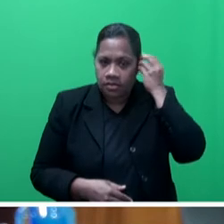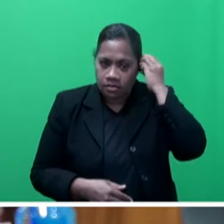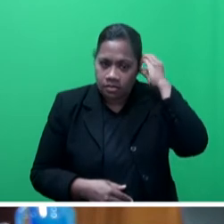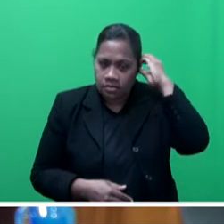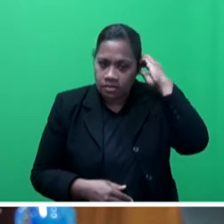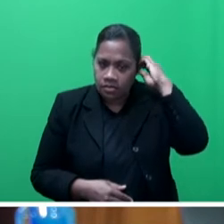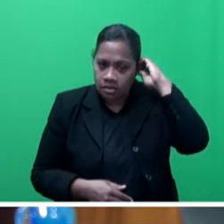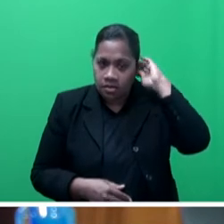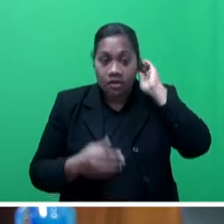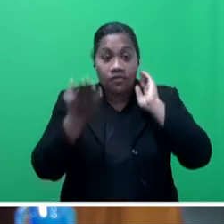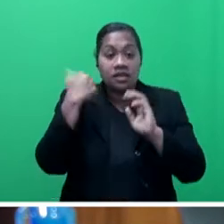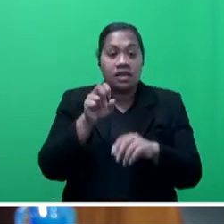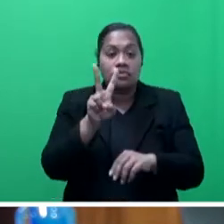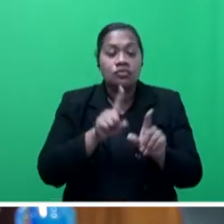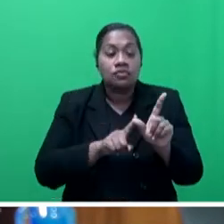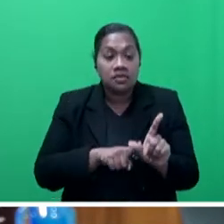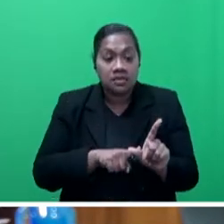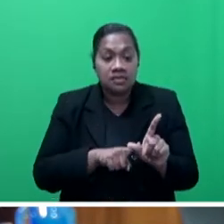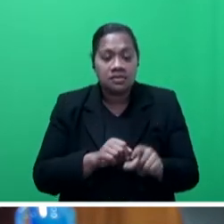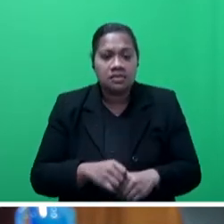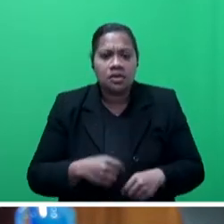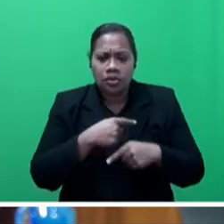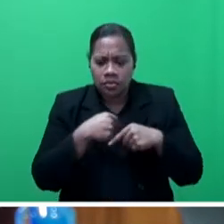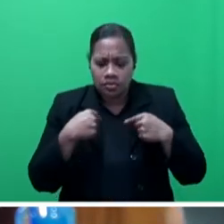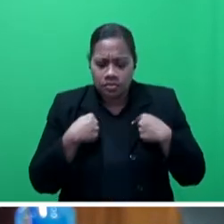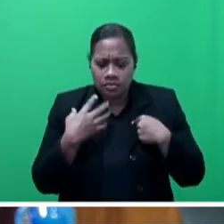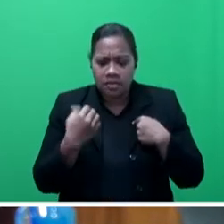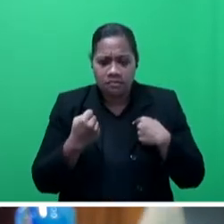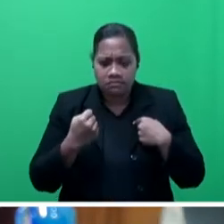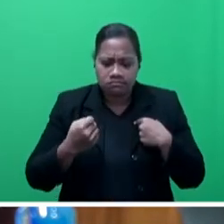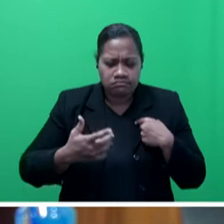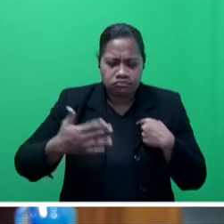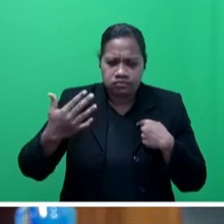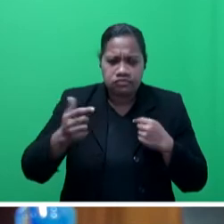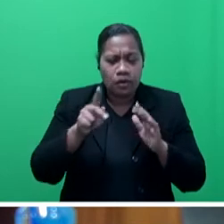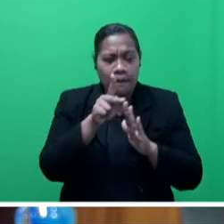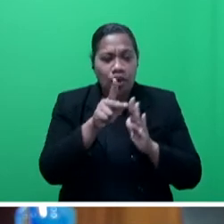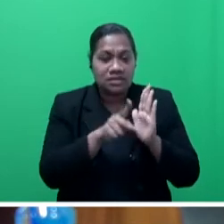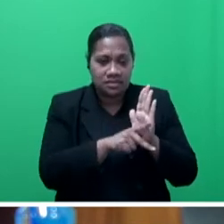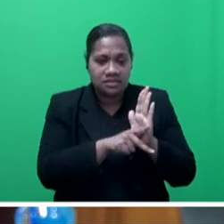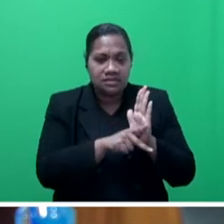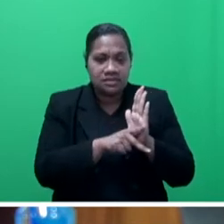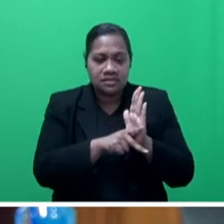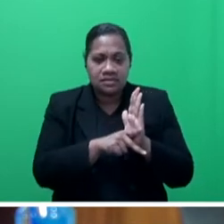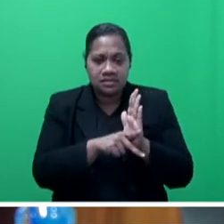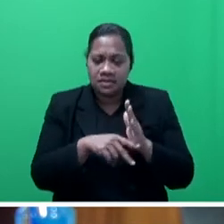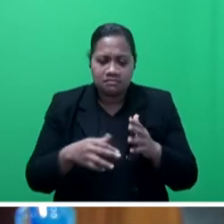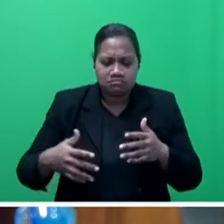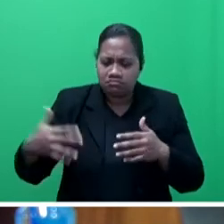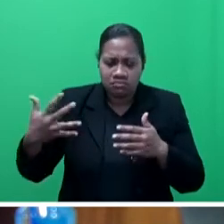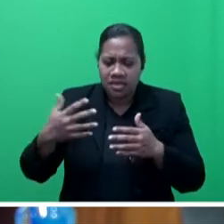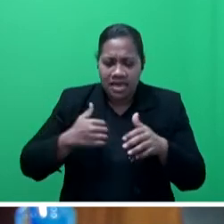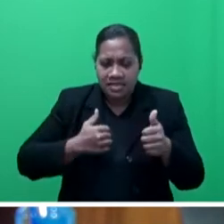over the last 2 years, we have several policies, several activities,